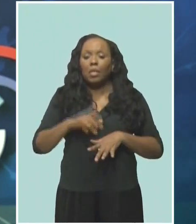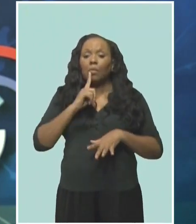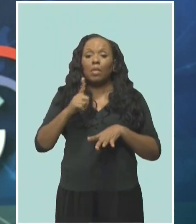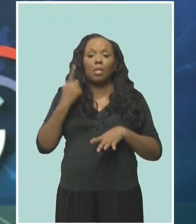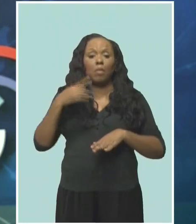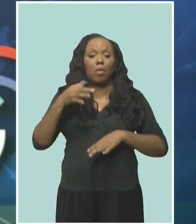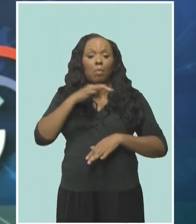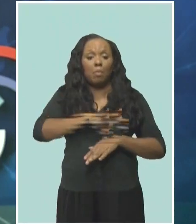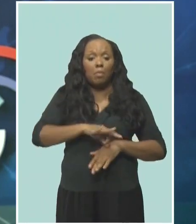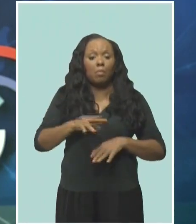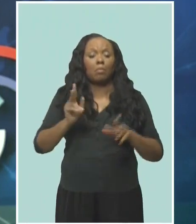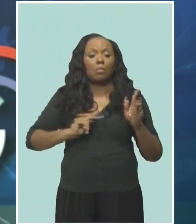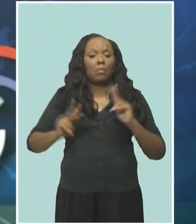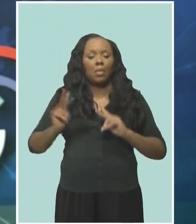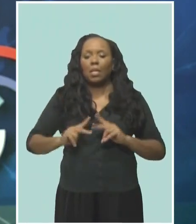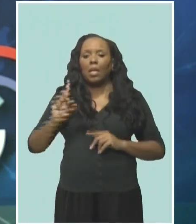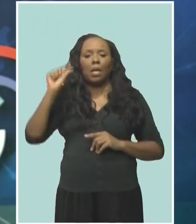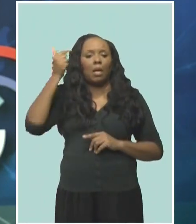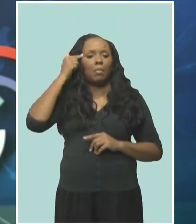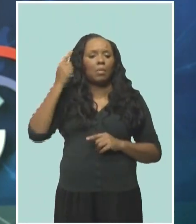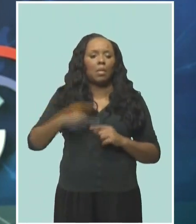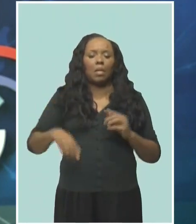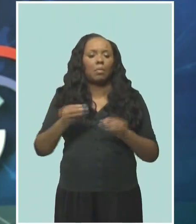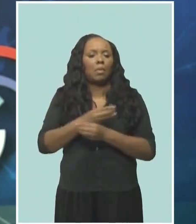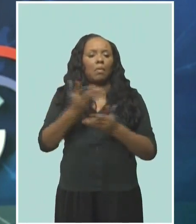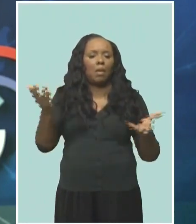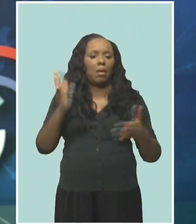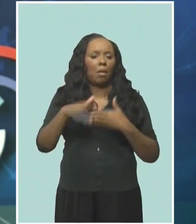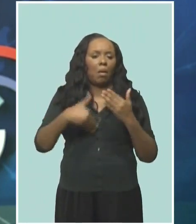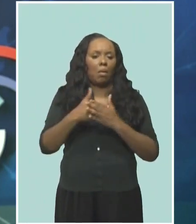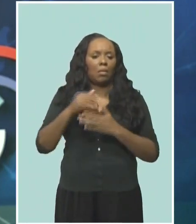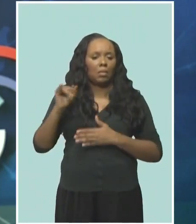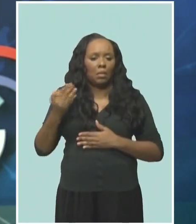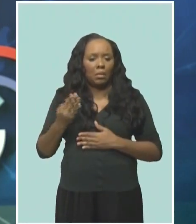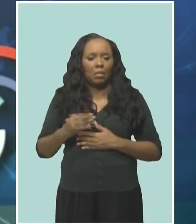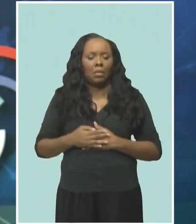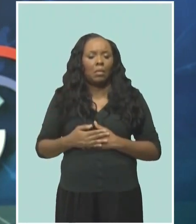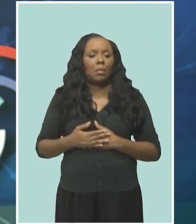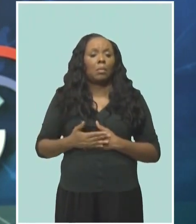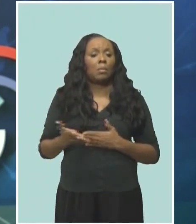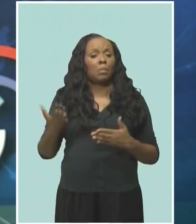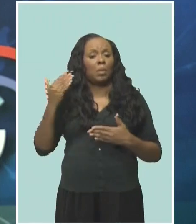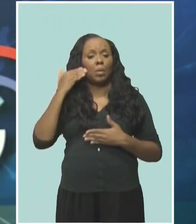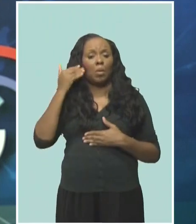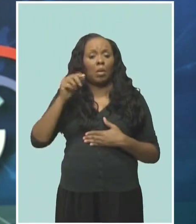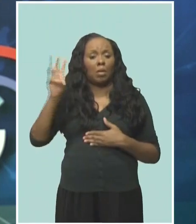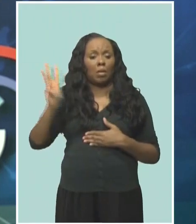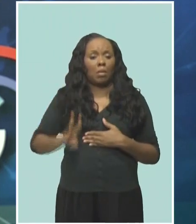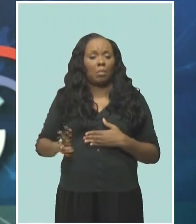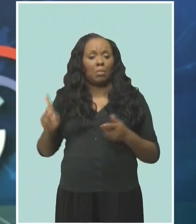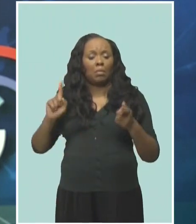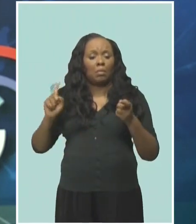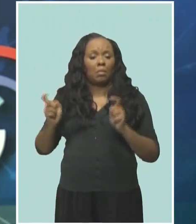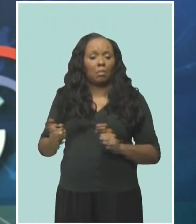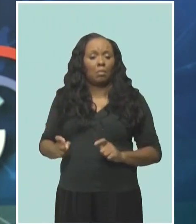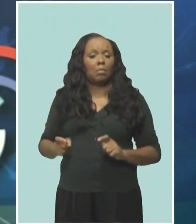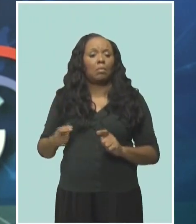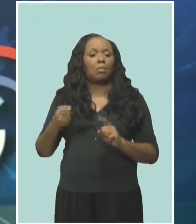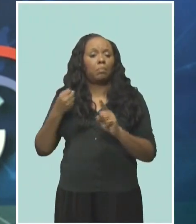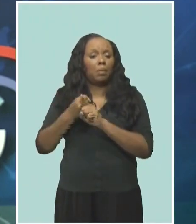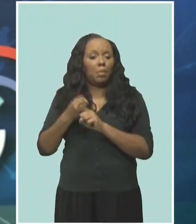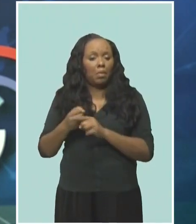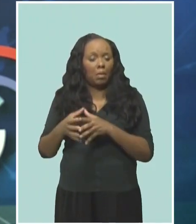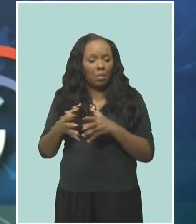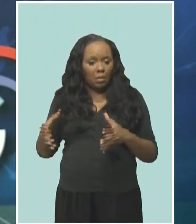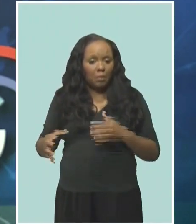He notes with the challenges brought to open field agriculture owing to climate change, officials are facilitating greenhouse and freight